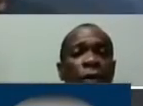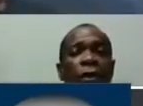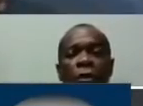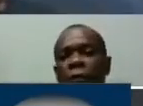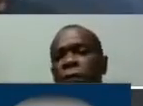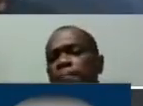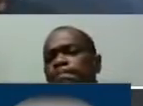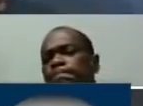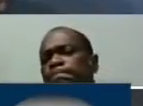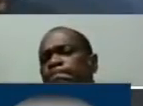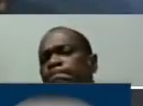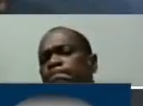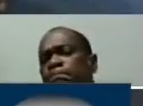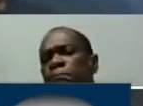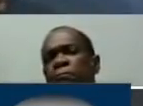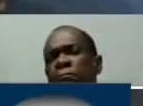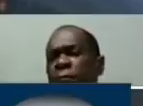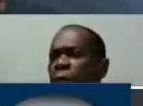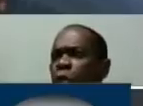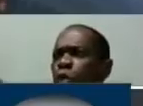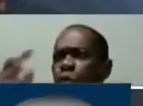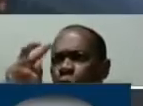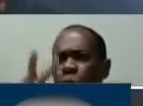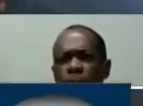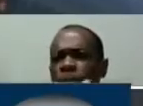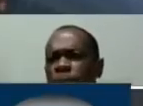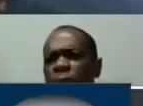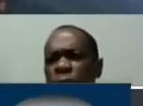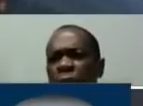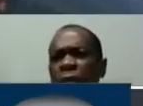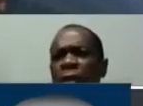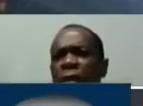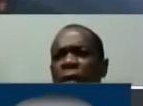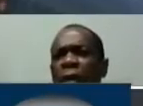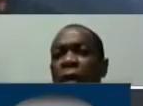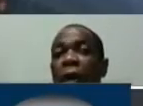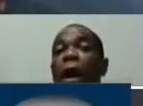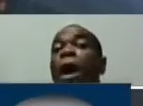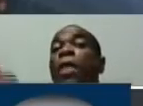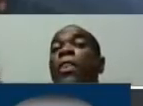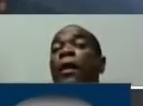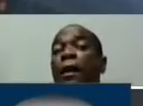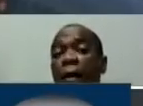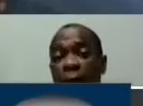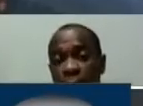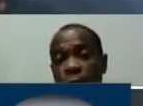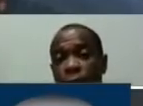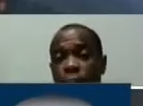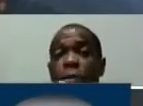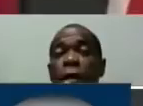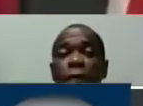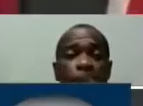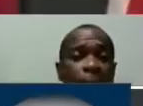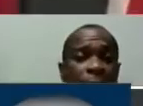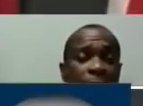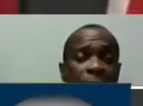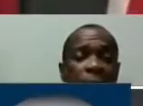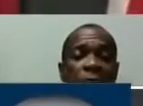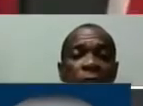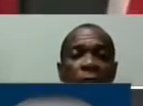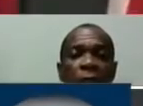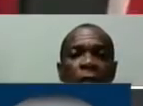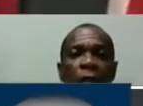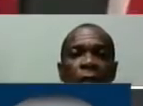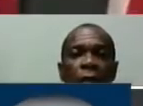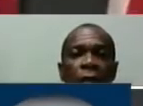When do you see this same initiative being taken with regard to private sector? The private sector is leading the